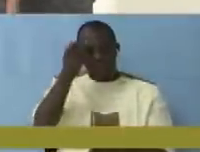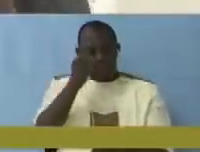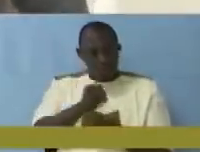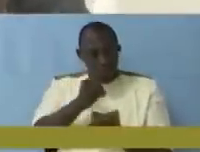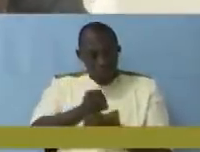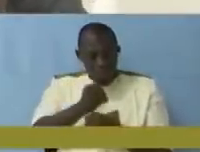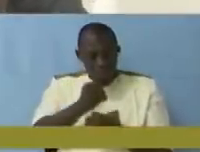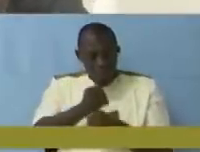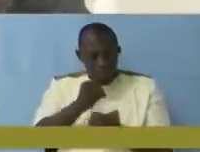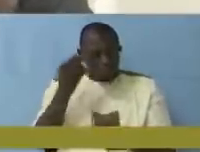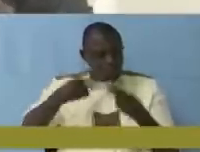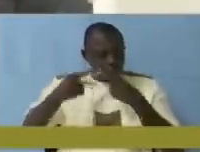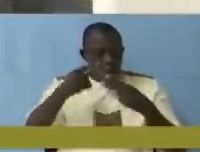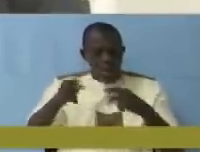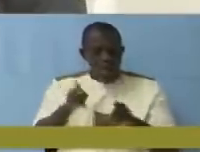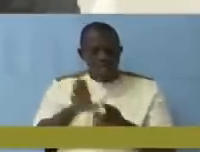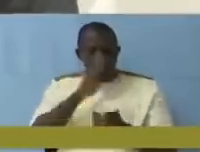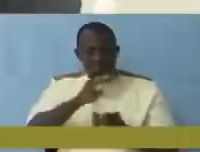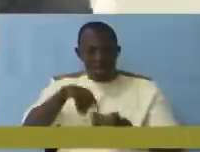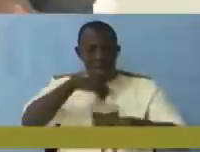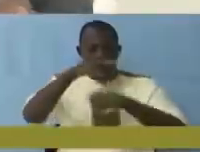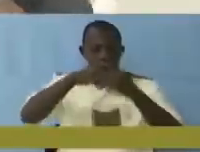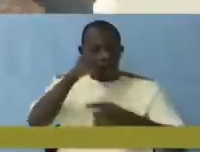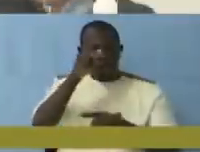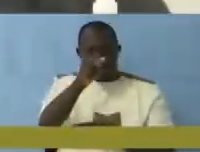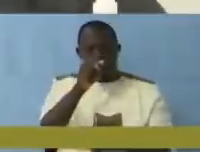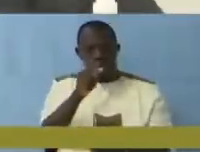story around you.